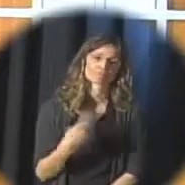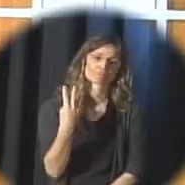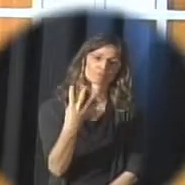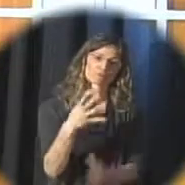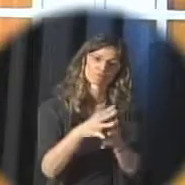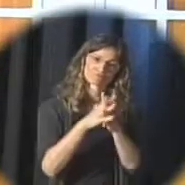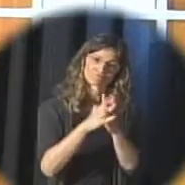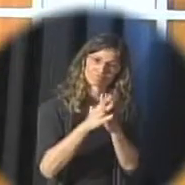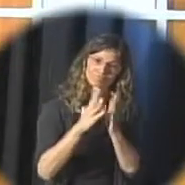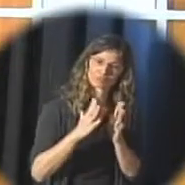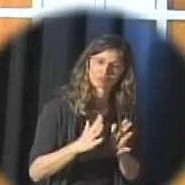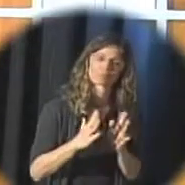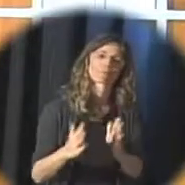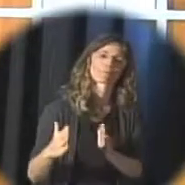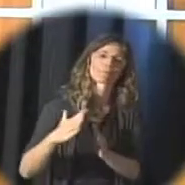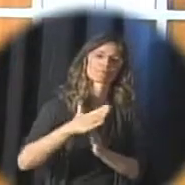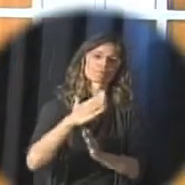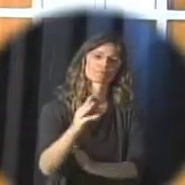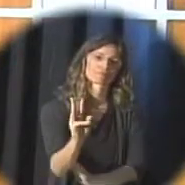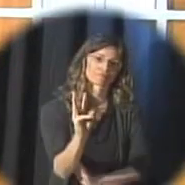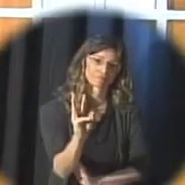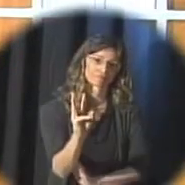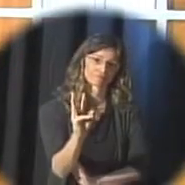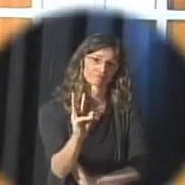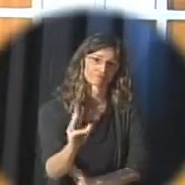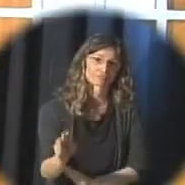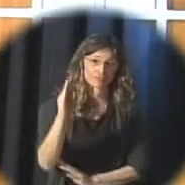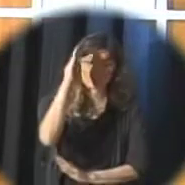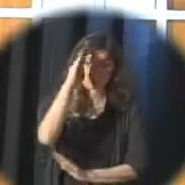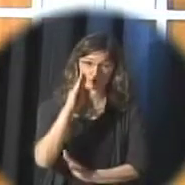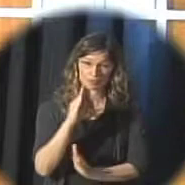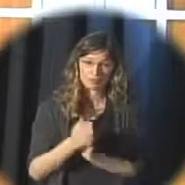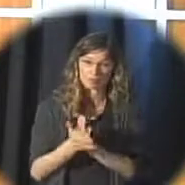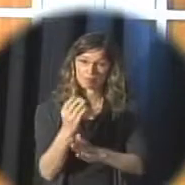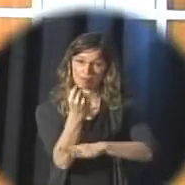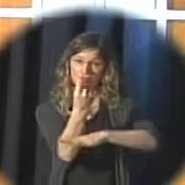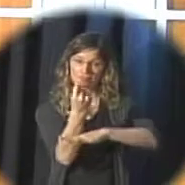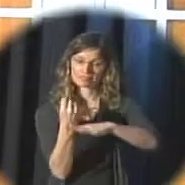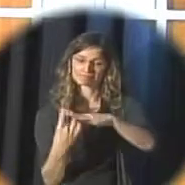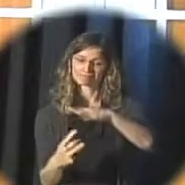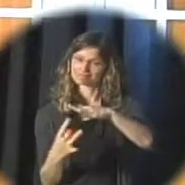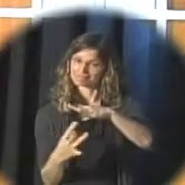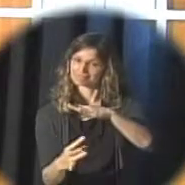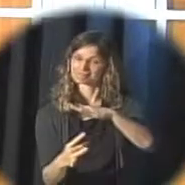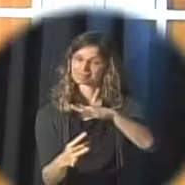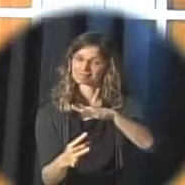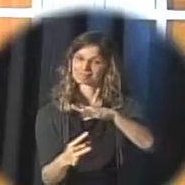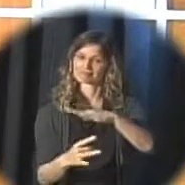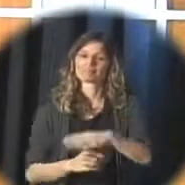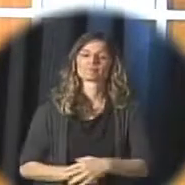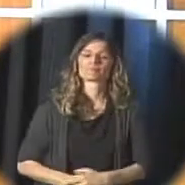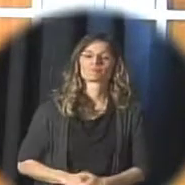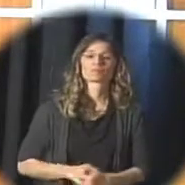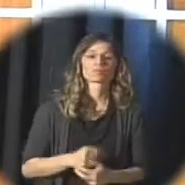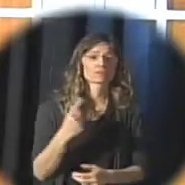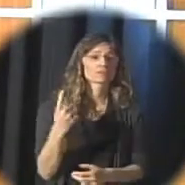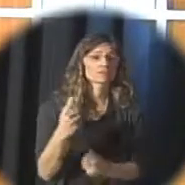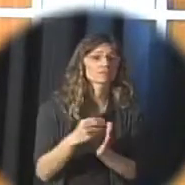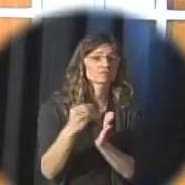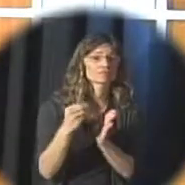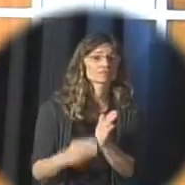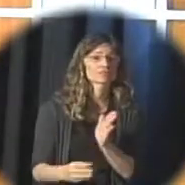top 6 in the tournament, helping Boone place 11th out of 18 teams Giel Nazario placed 5th in the